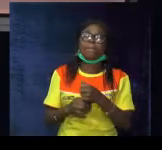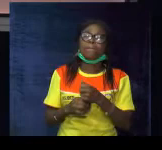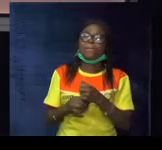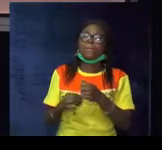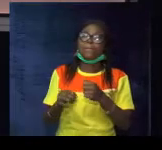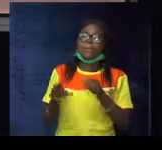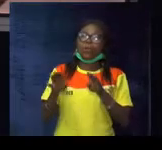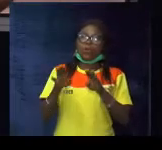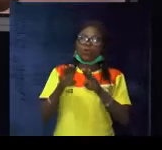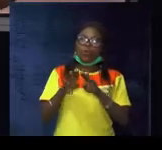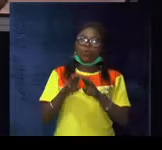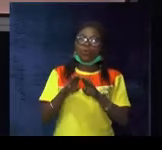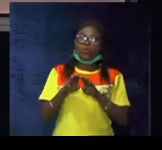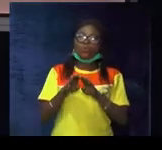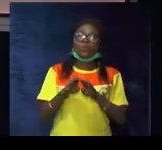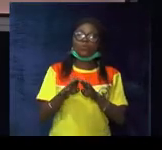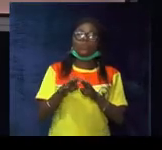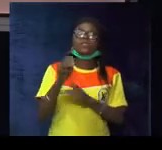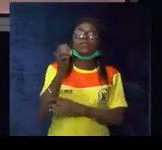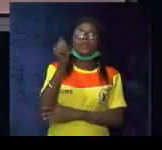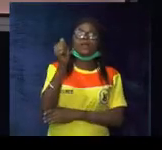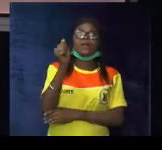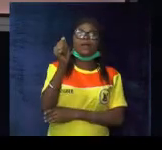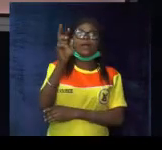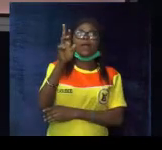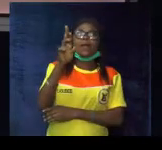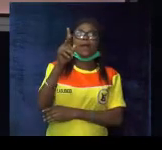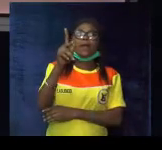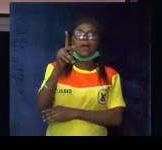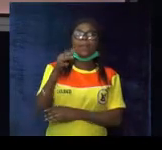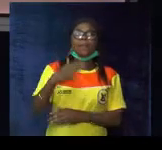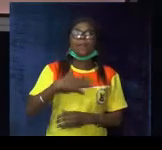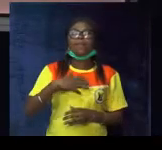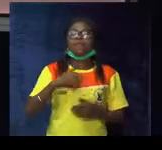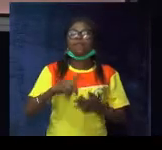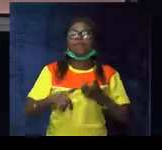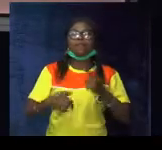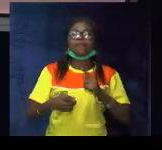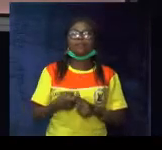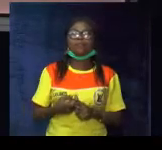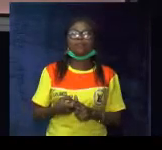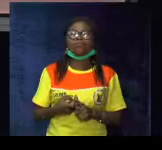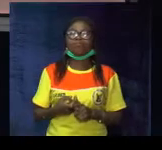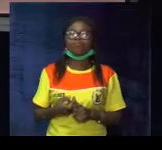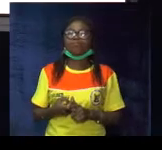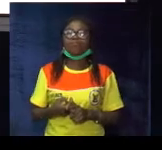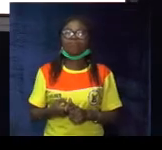and then closed by an arc. That is what you call a quadrant, my friend.